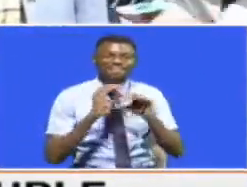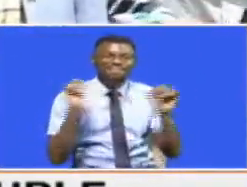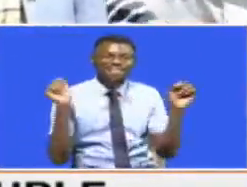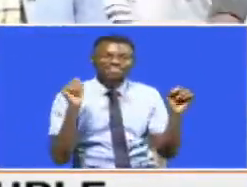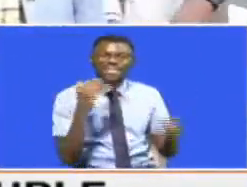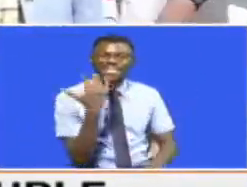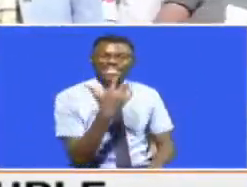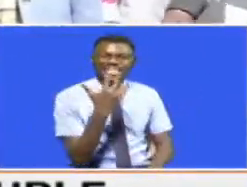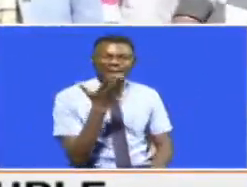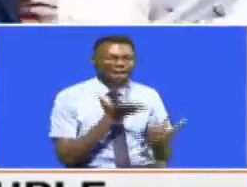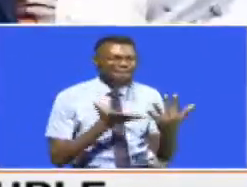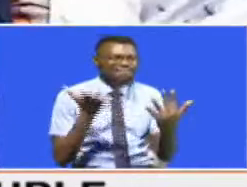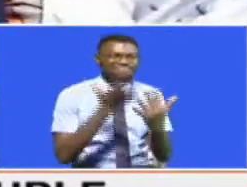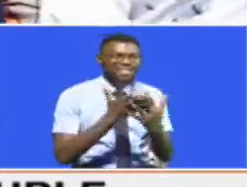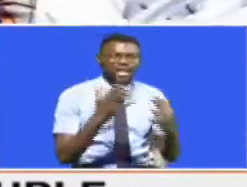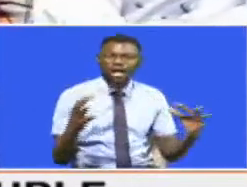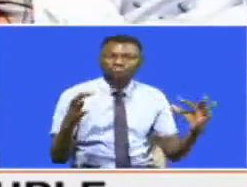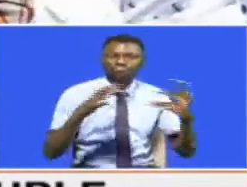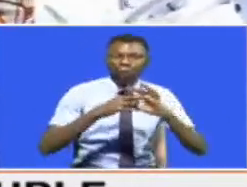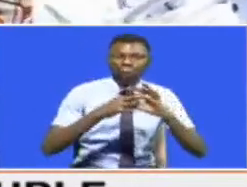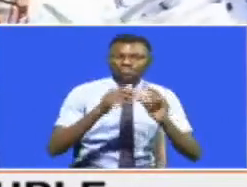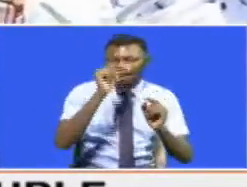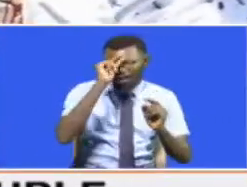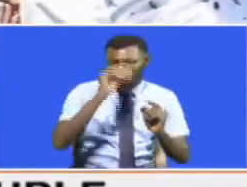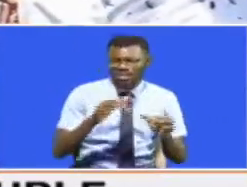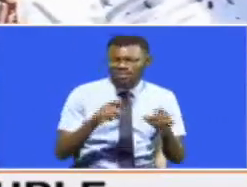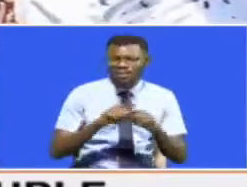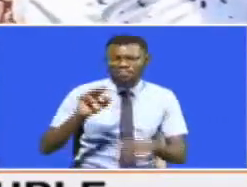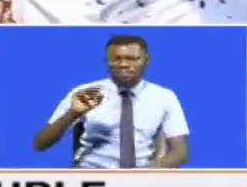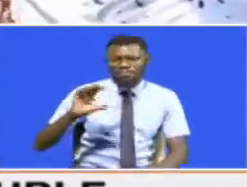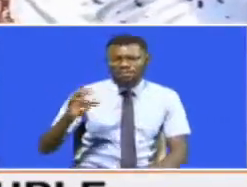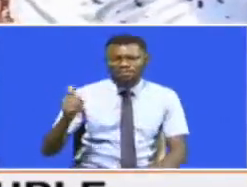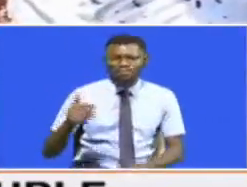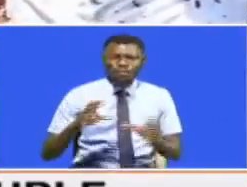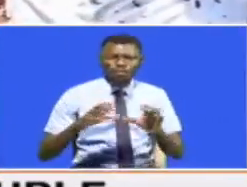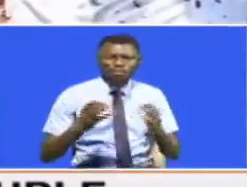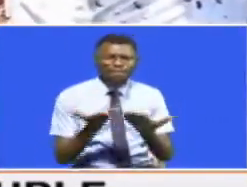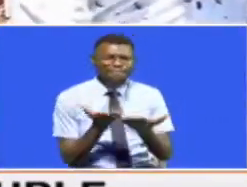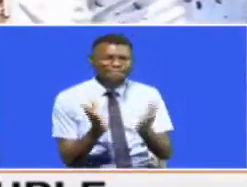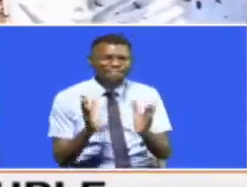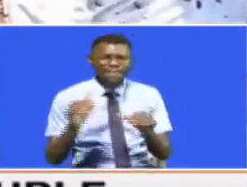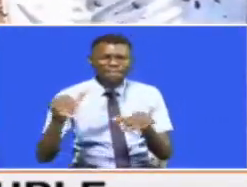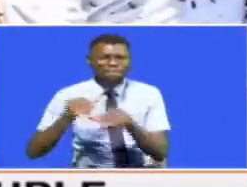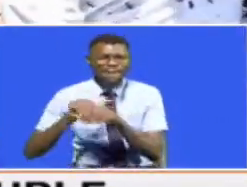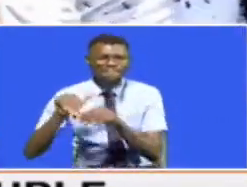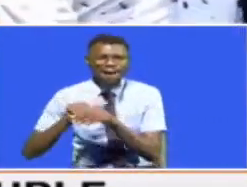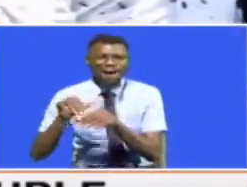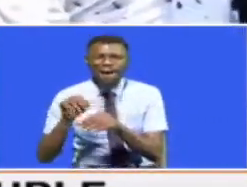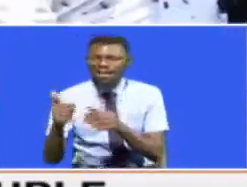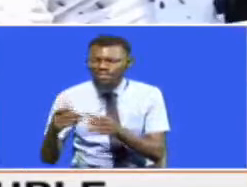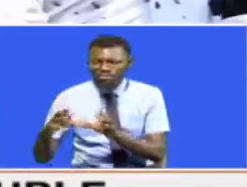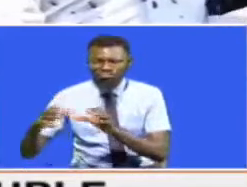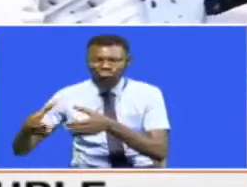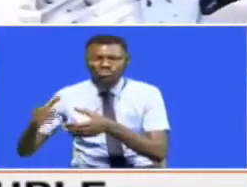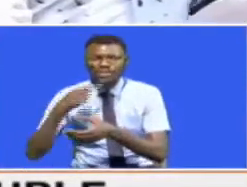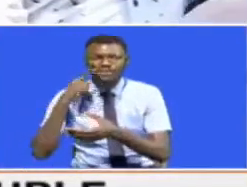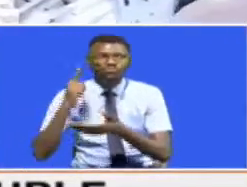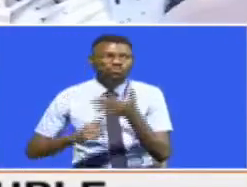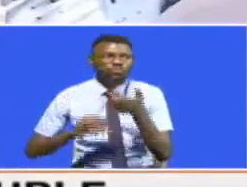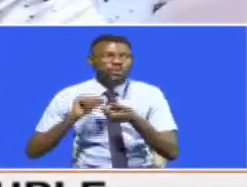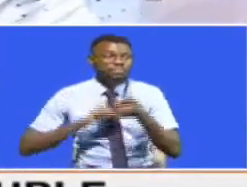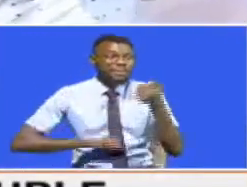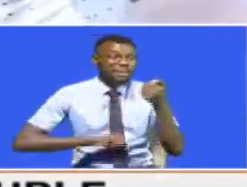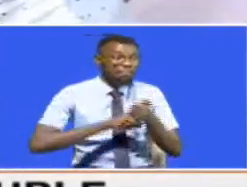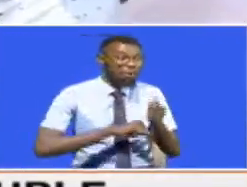later intervened and reconciled the governor and MCAs. Already members from the minority parties have announced withdrawal of their support for